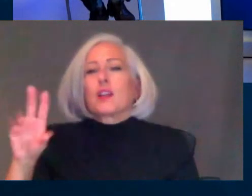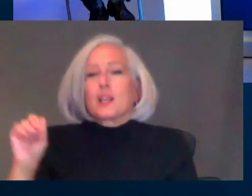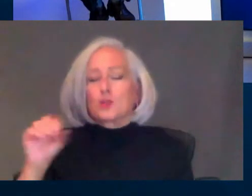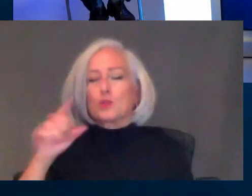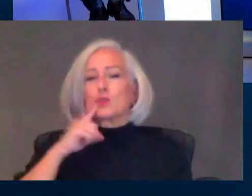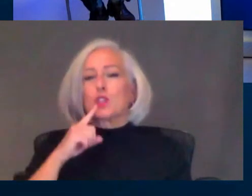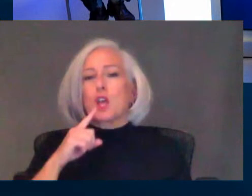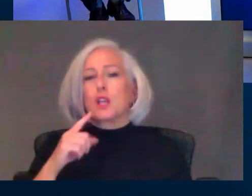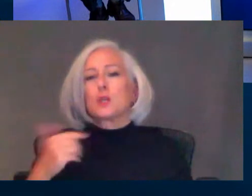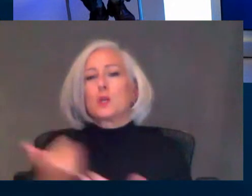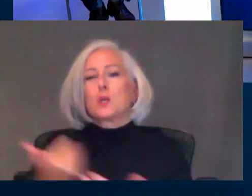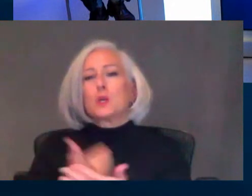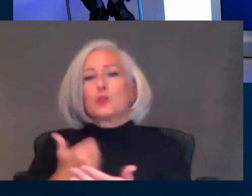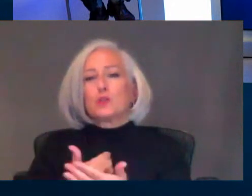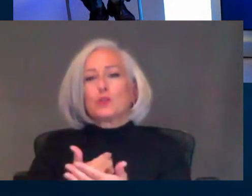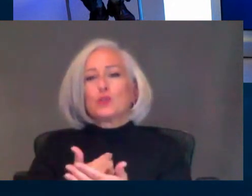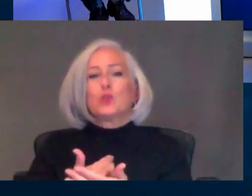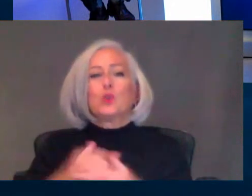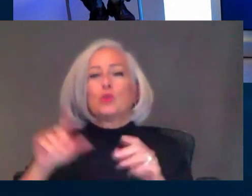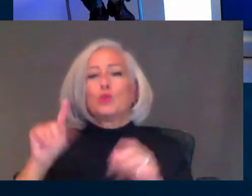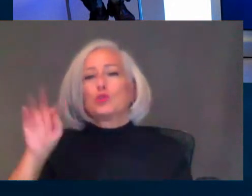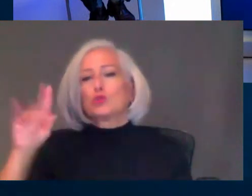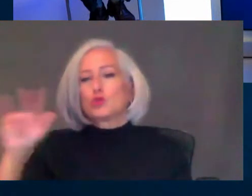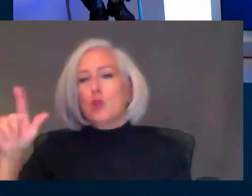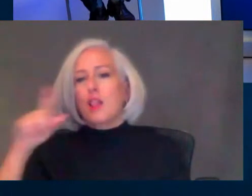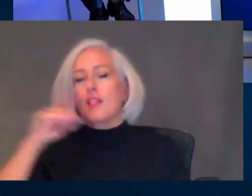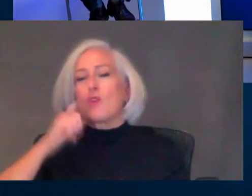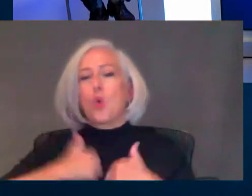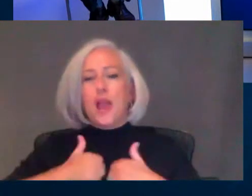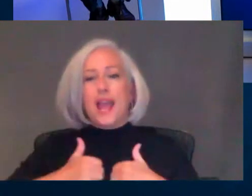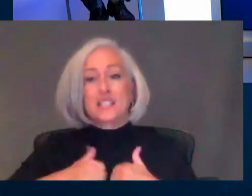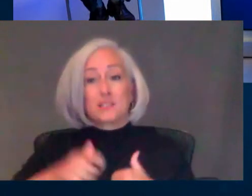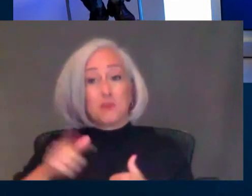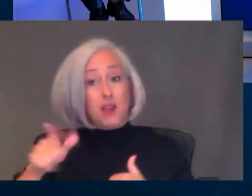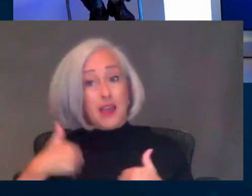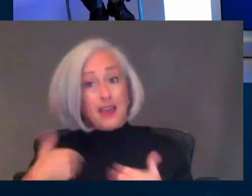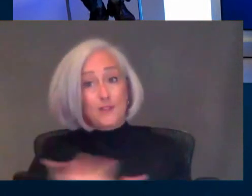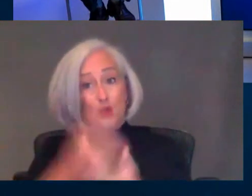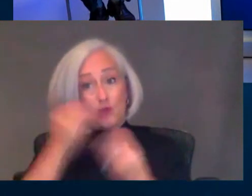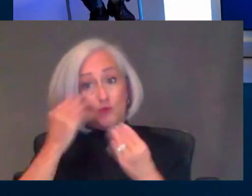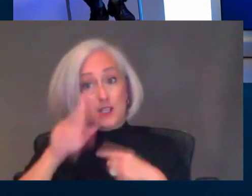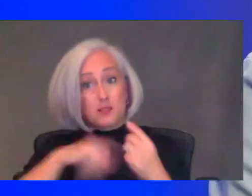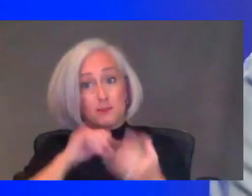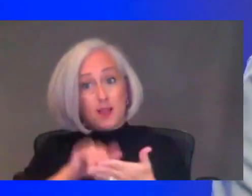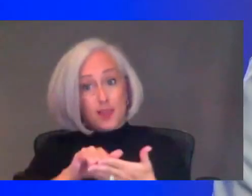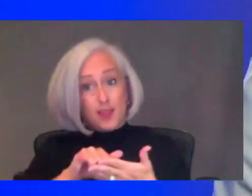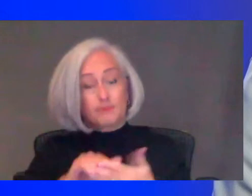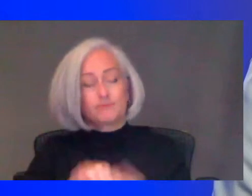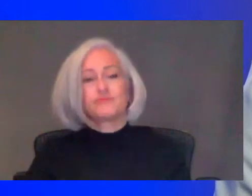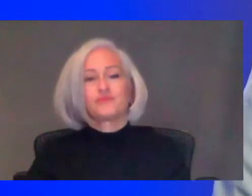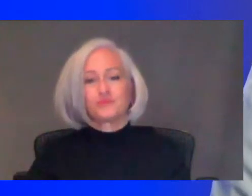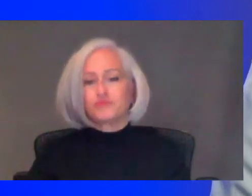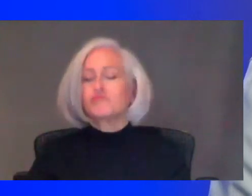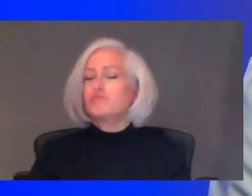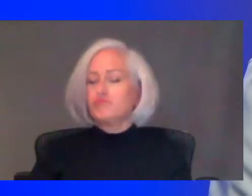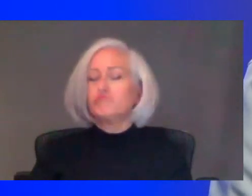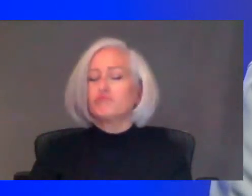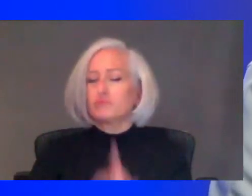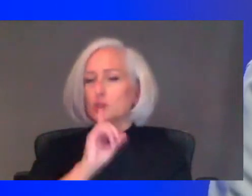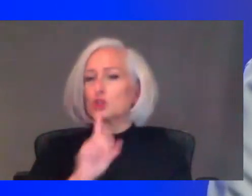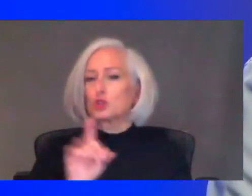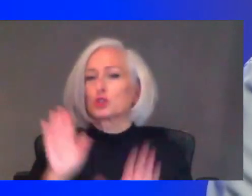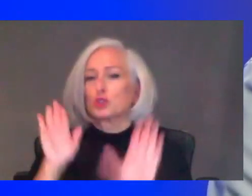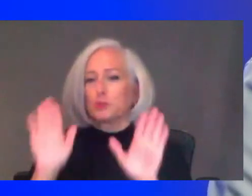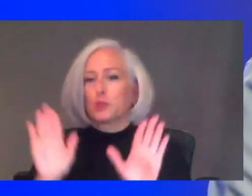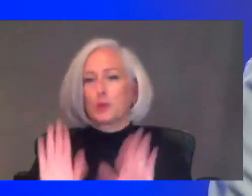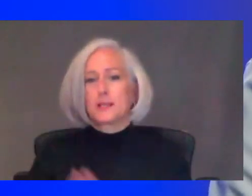just continue to have problems. And these are my severe asthma patients that represent probably 5 to 10% of asthma patients out